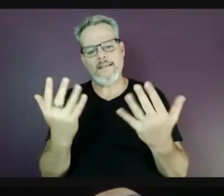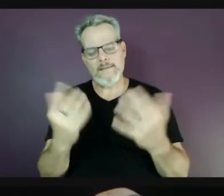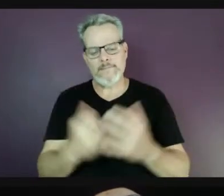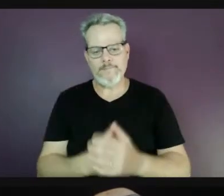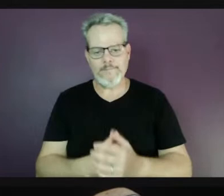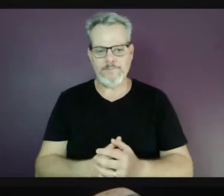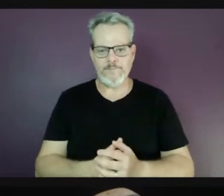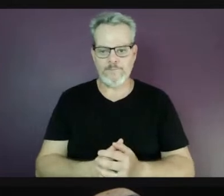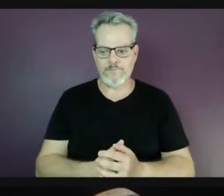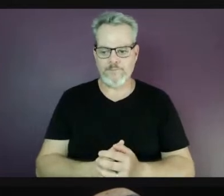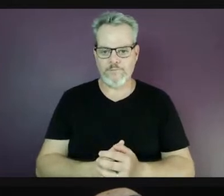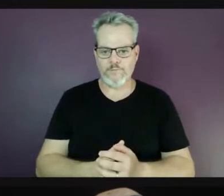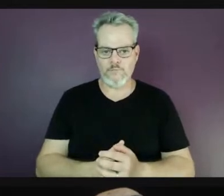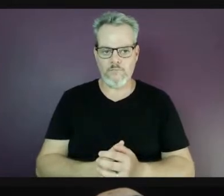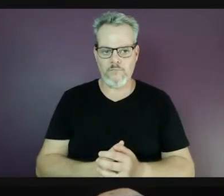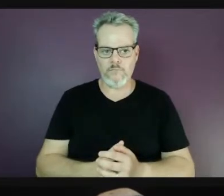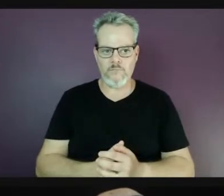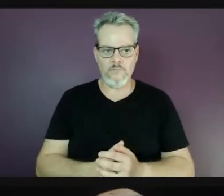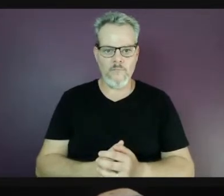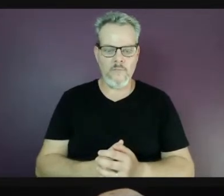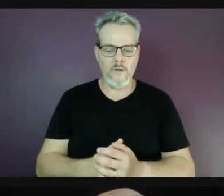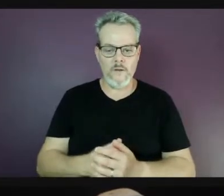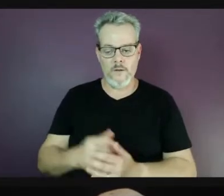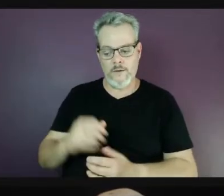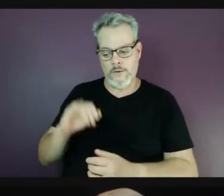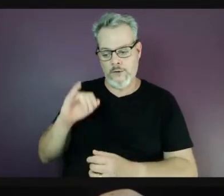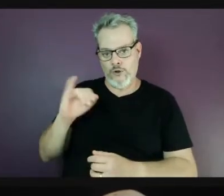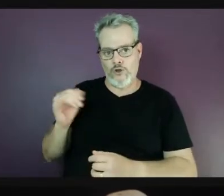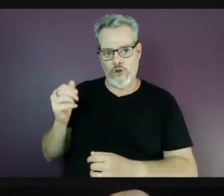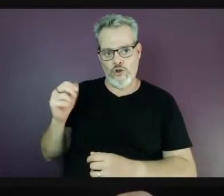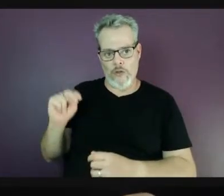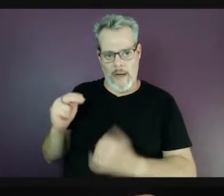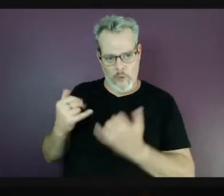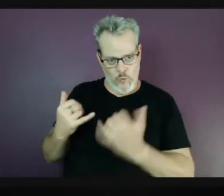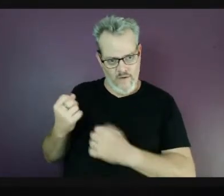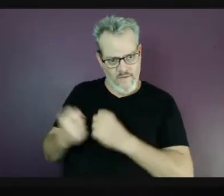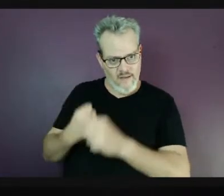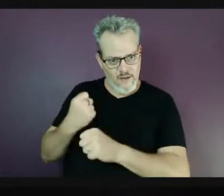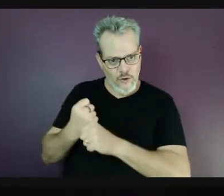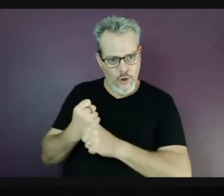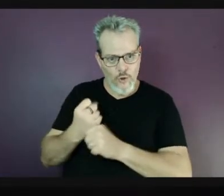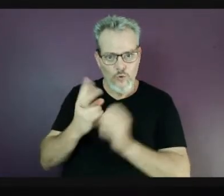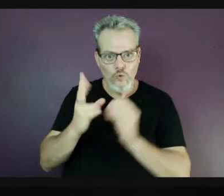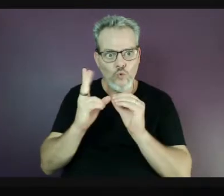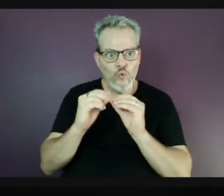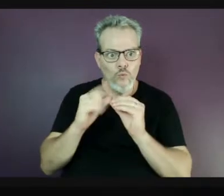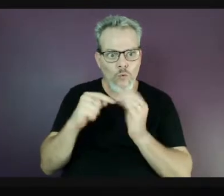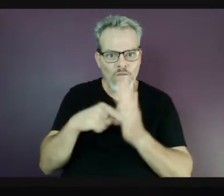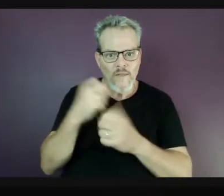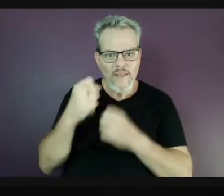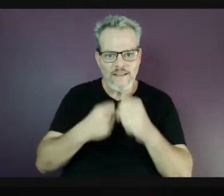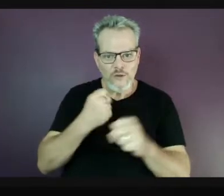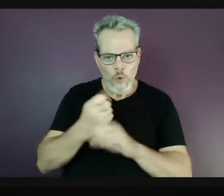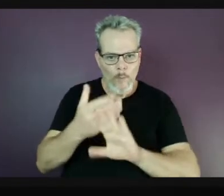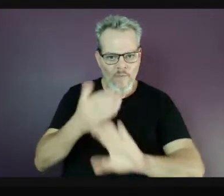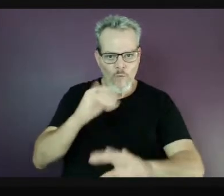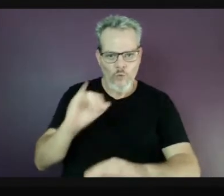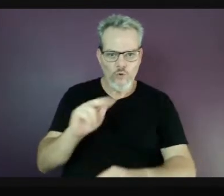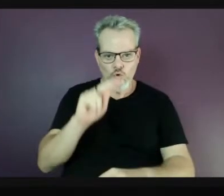So that was January of this year. 2 more for this year. This is before June of this year.